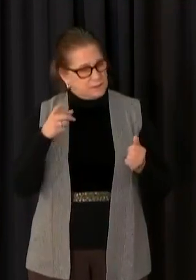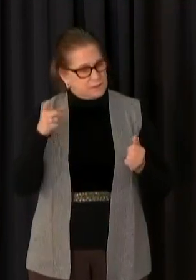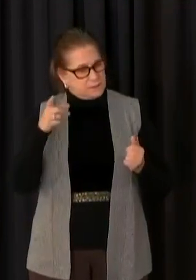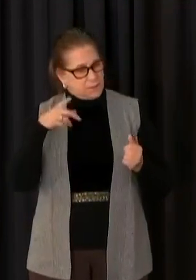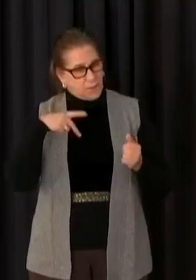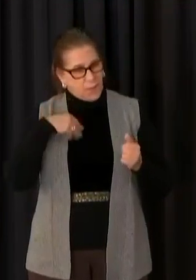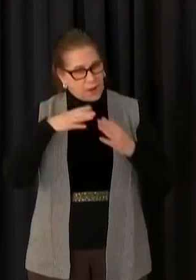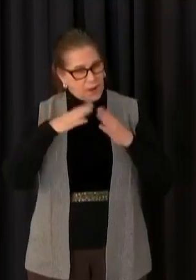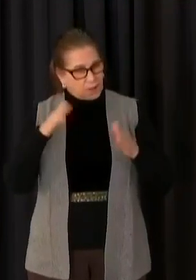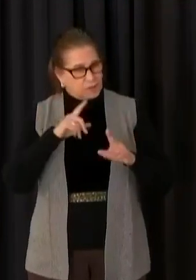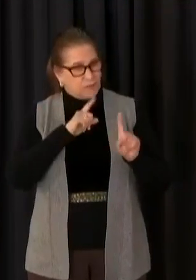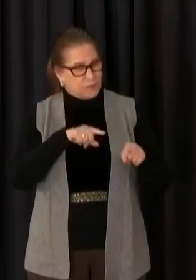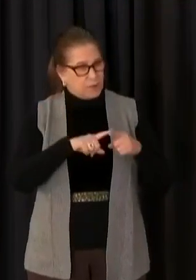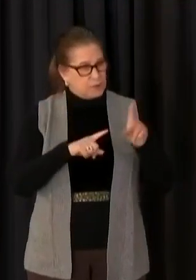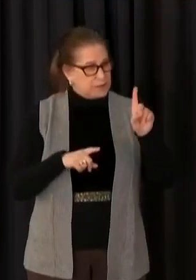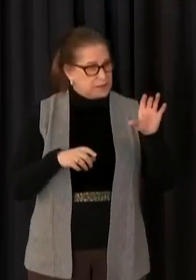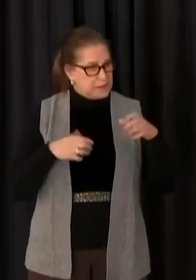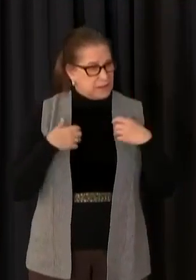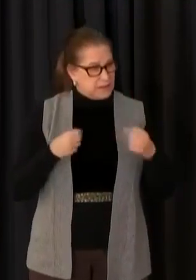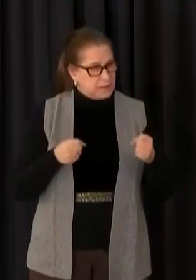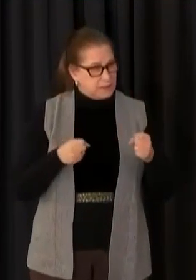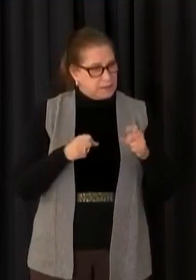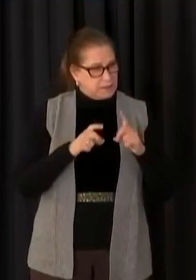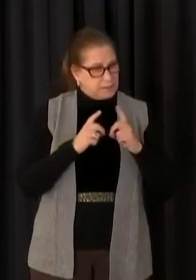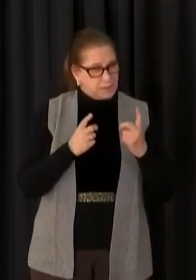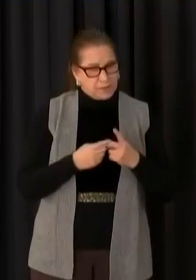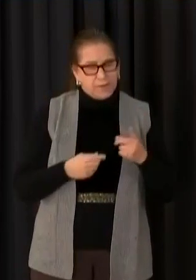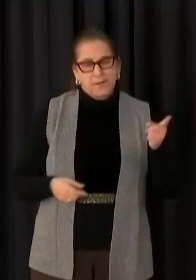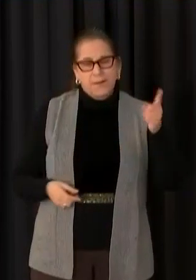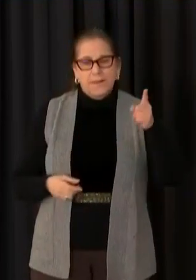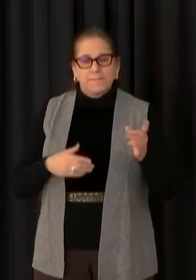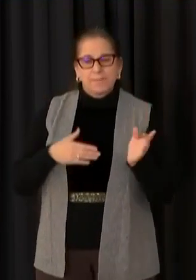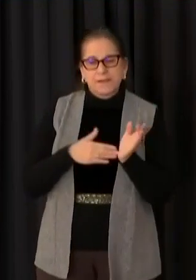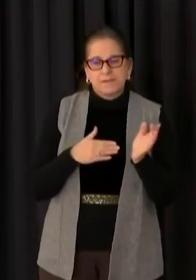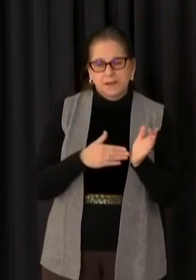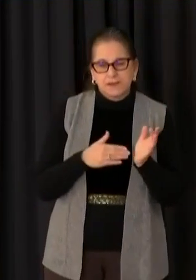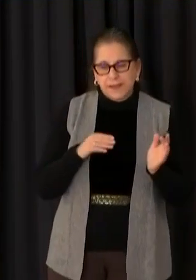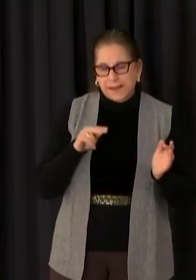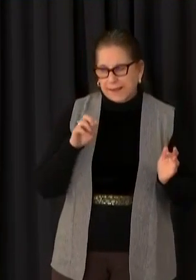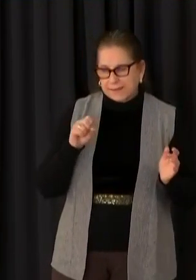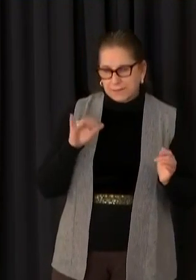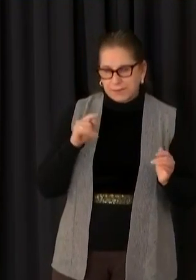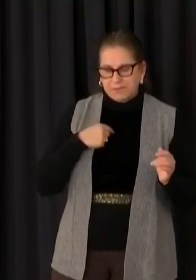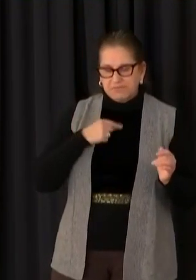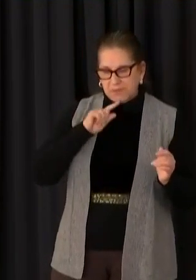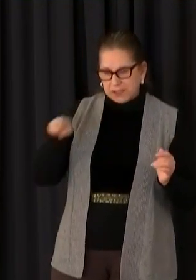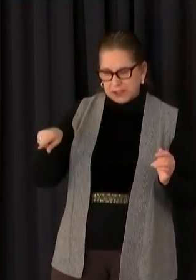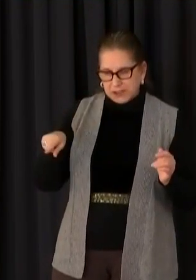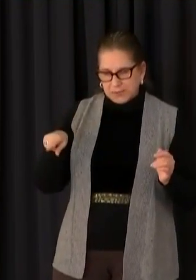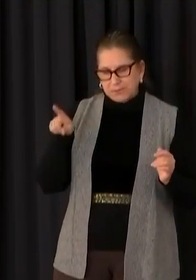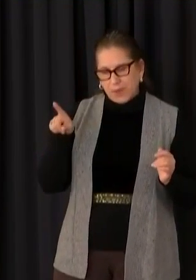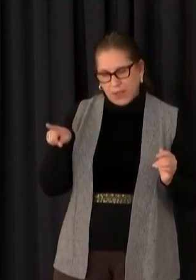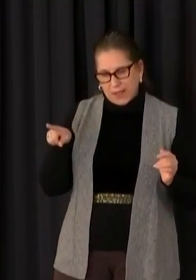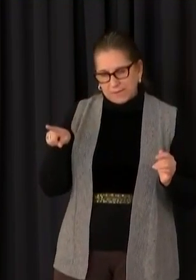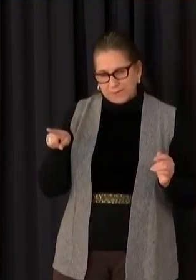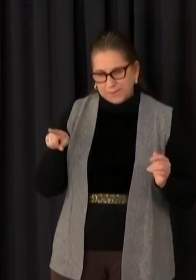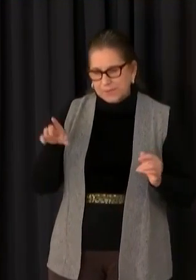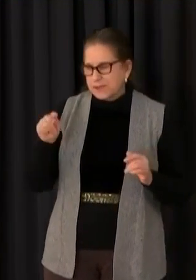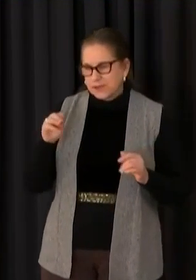So, a couple things. I think it's a little premature for us to suggest that